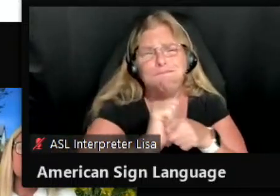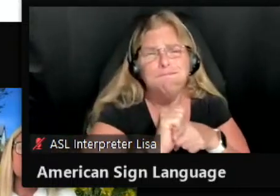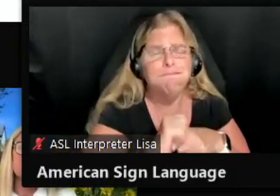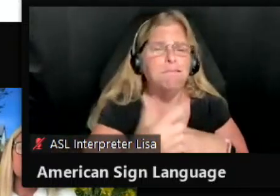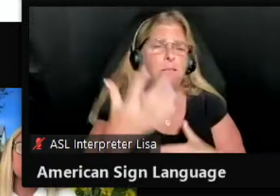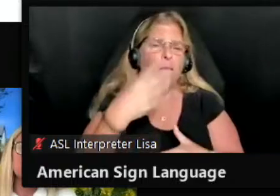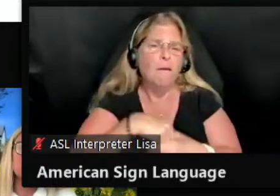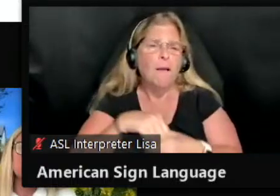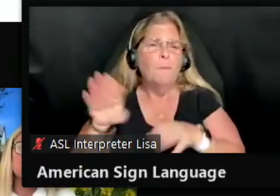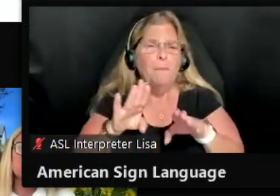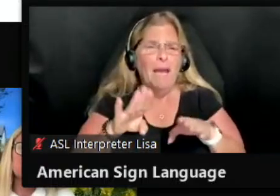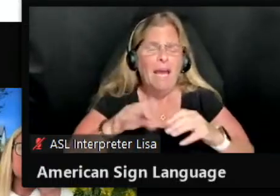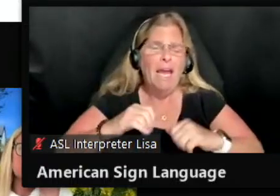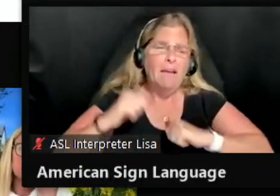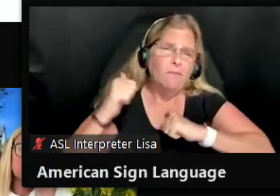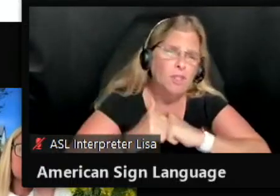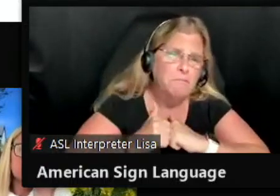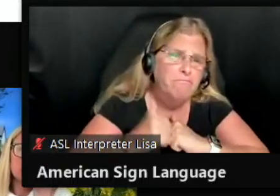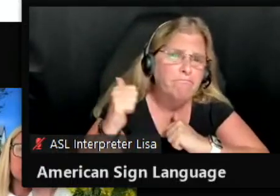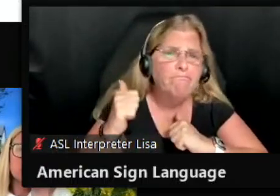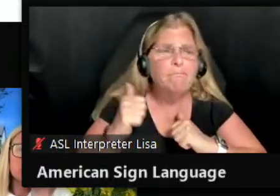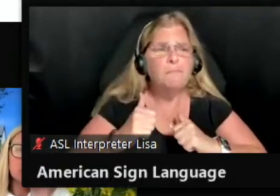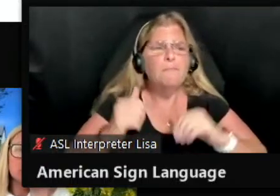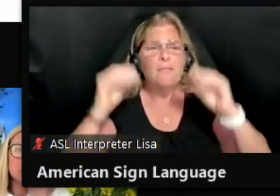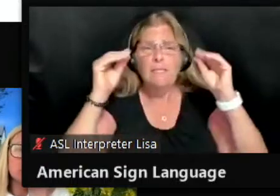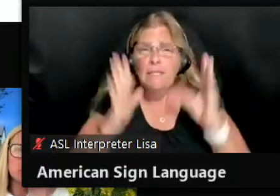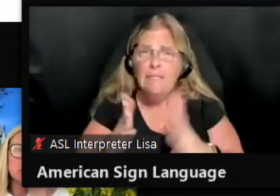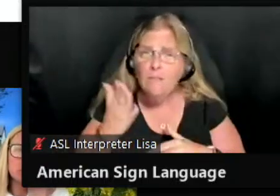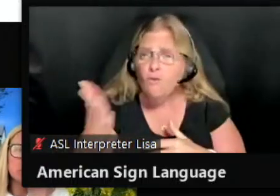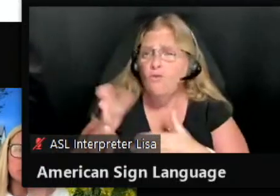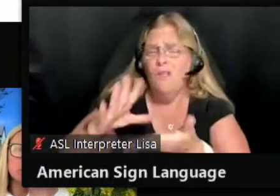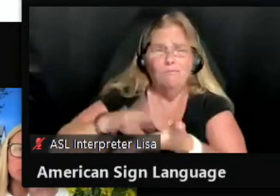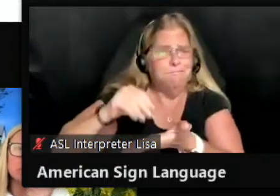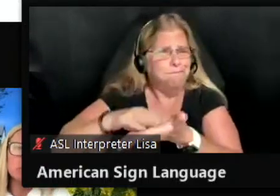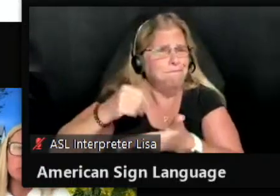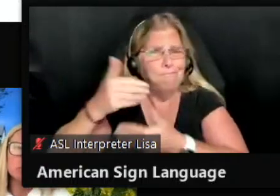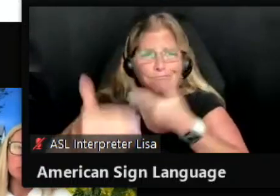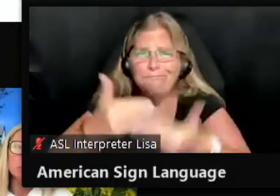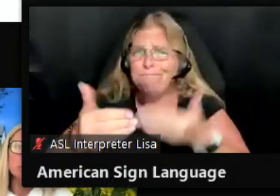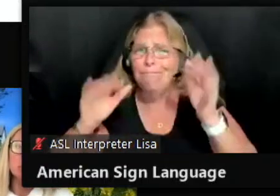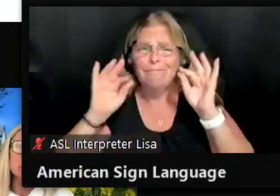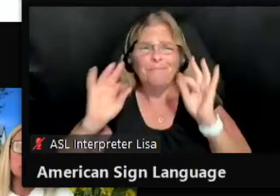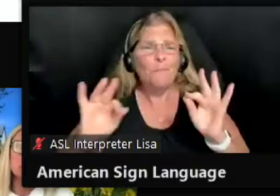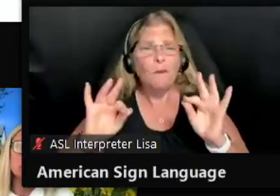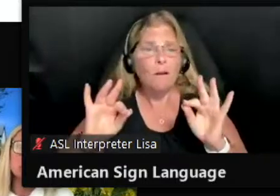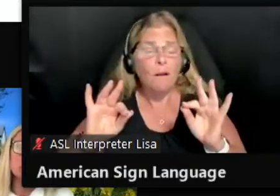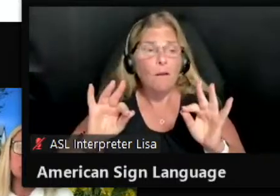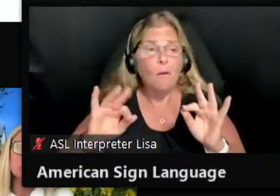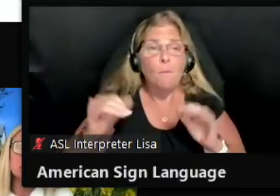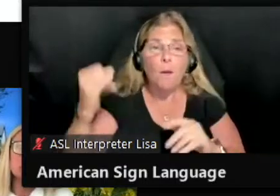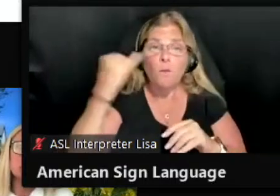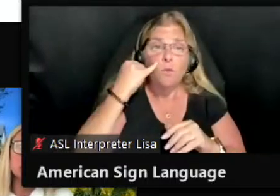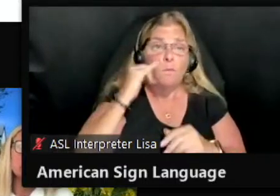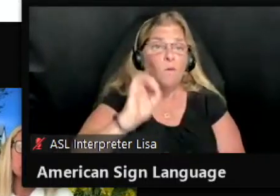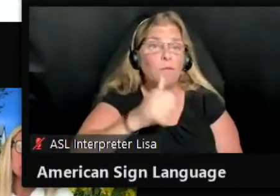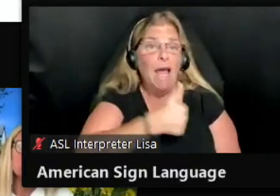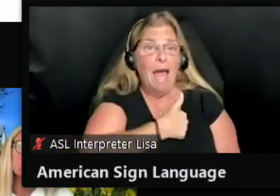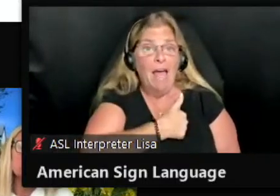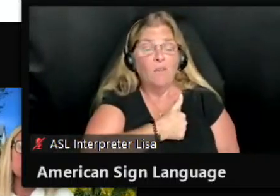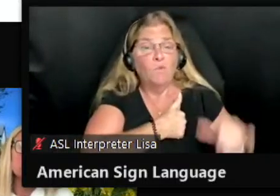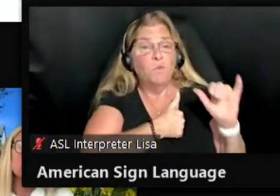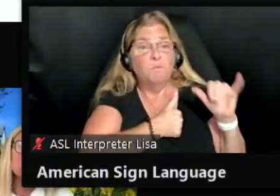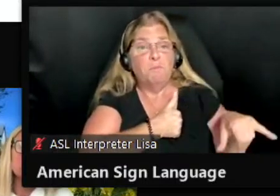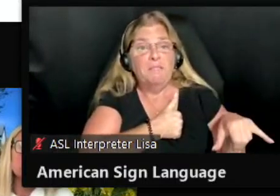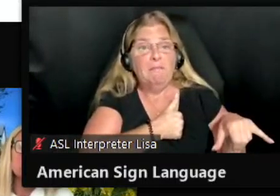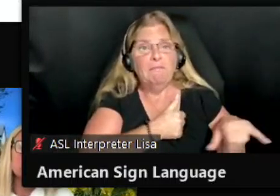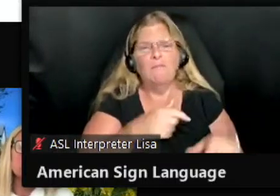rigidity, and teachers were there and they learned and they did well. But that if that attitude was still there, that this child is